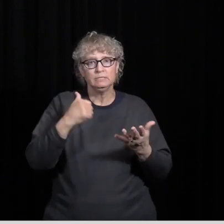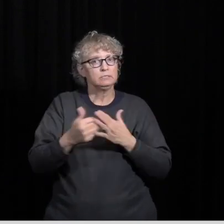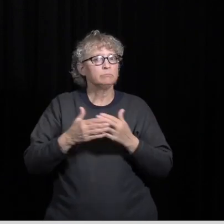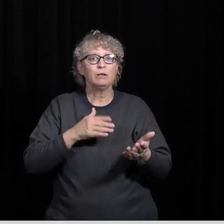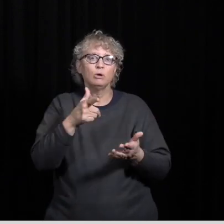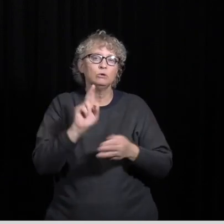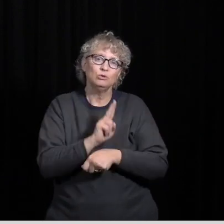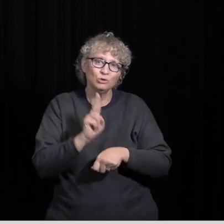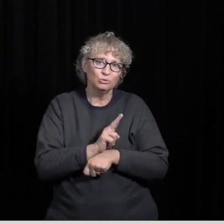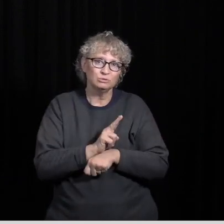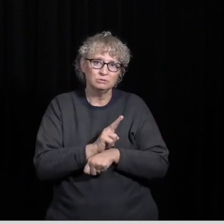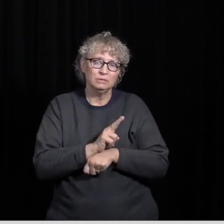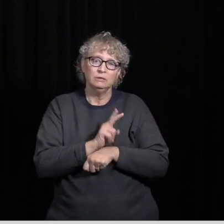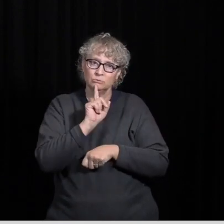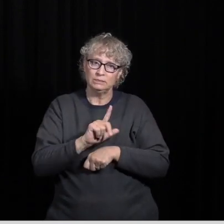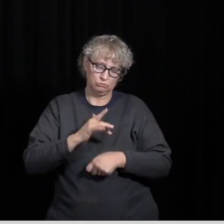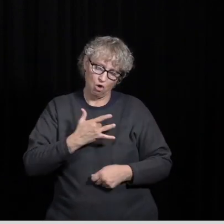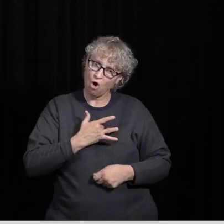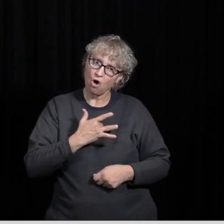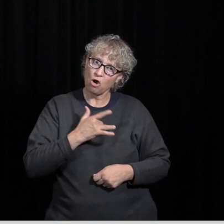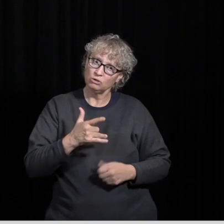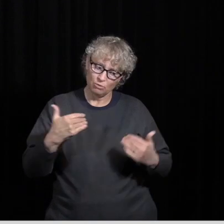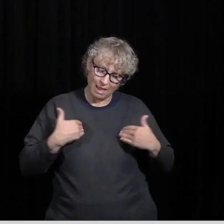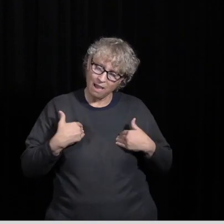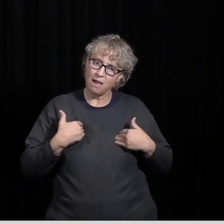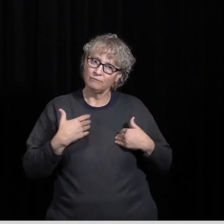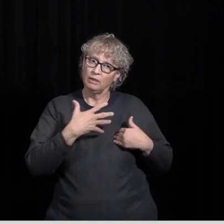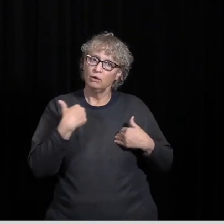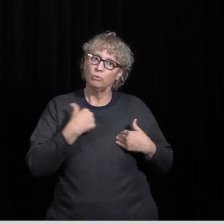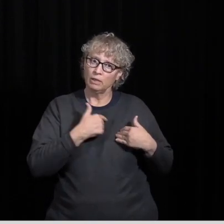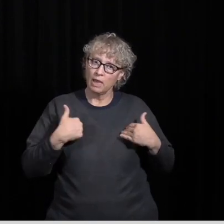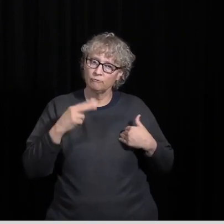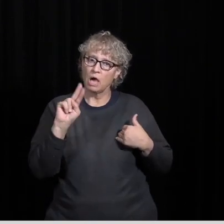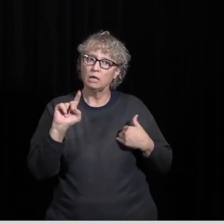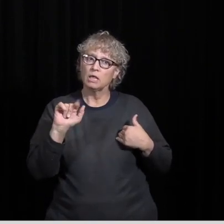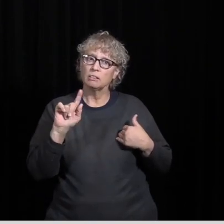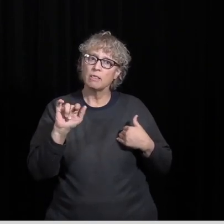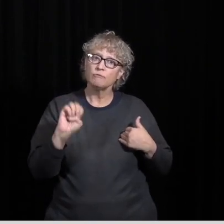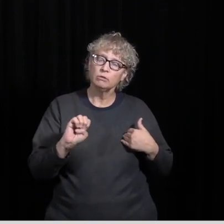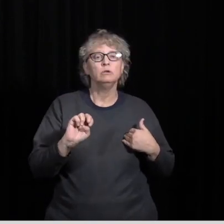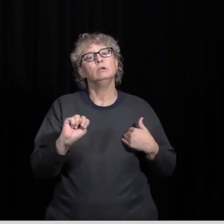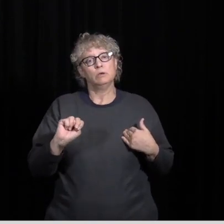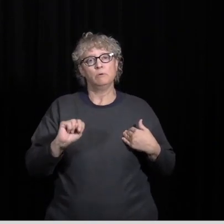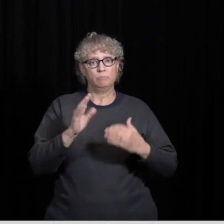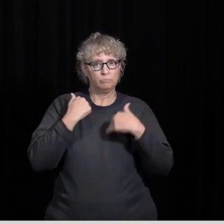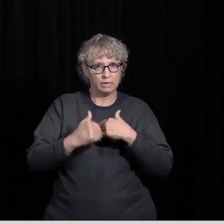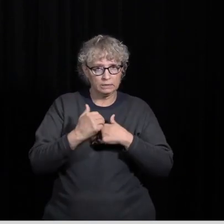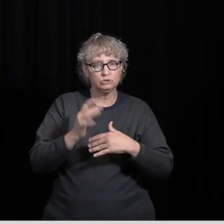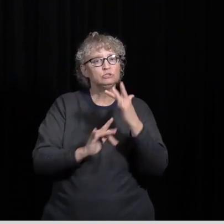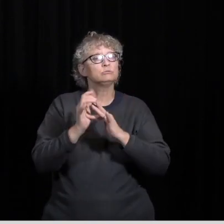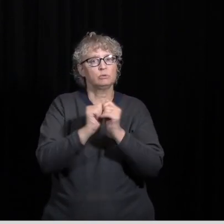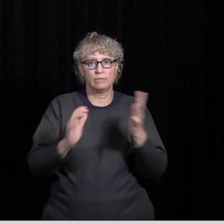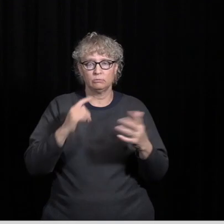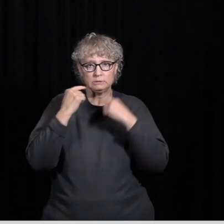what you use as much as the heart intent that you have behind it. We use the unleavened bread because Christ was without sin. We use the juice